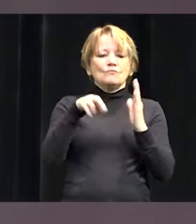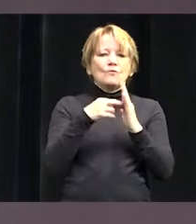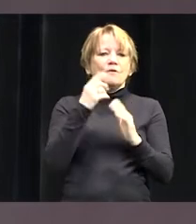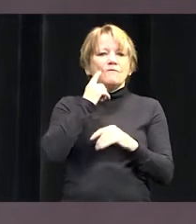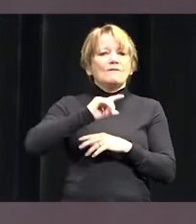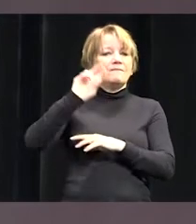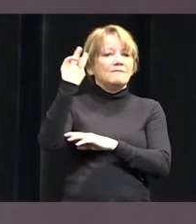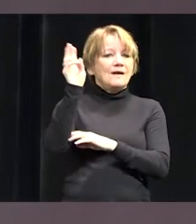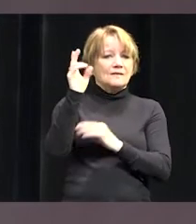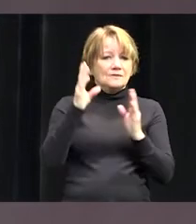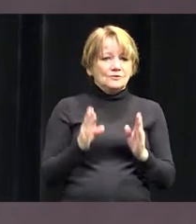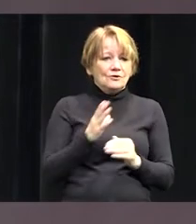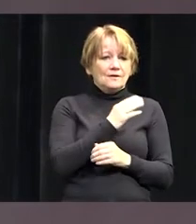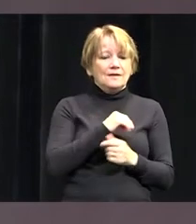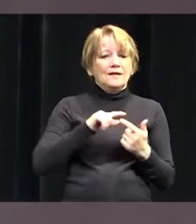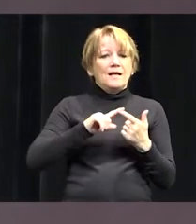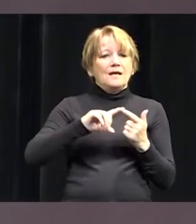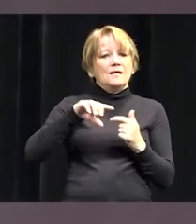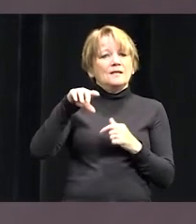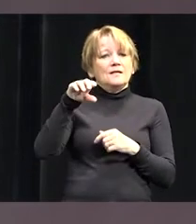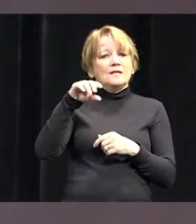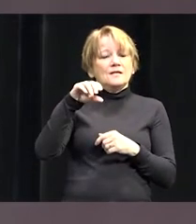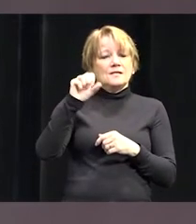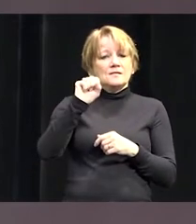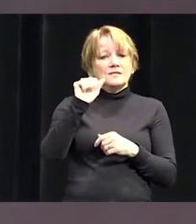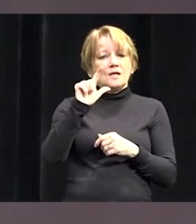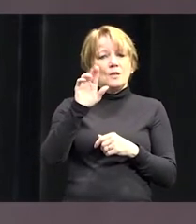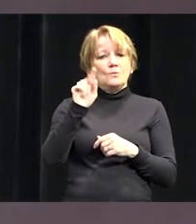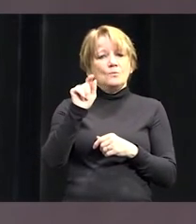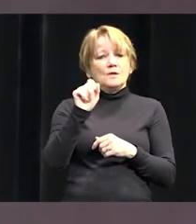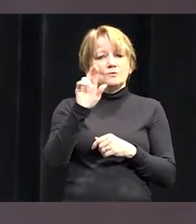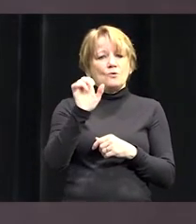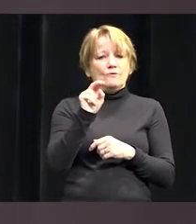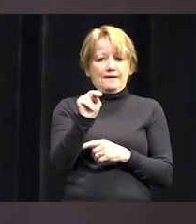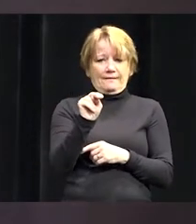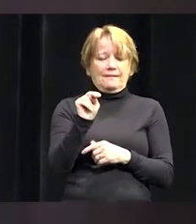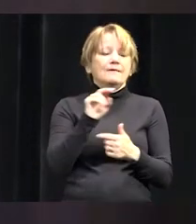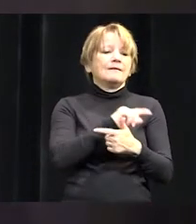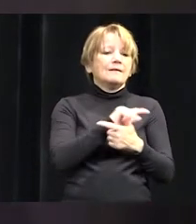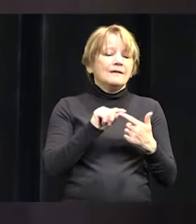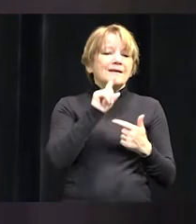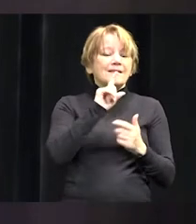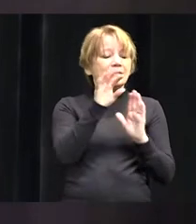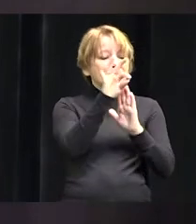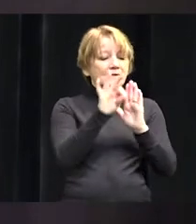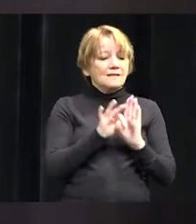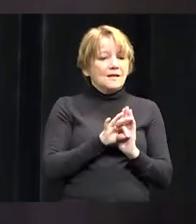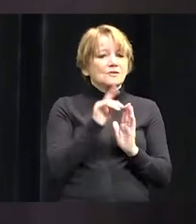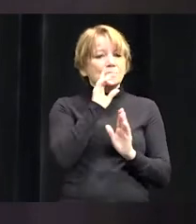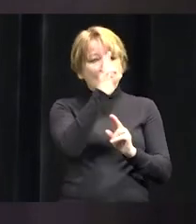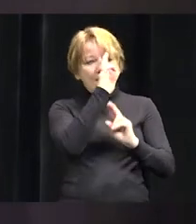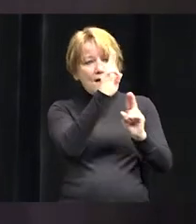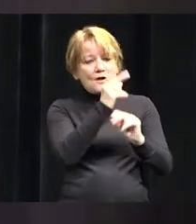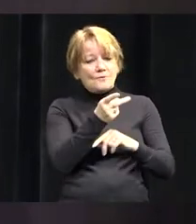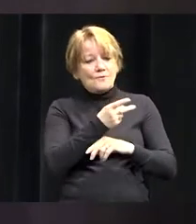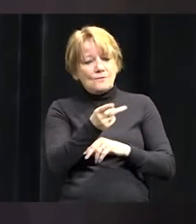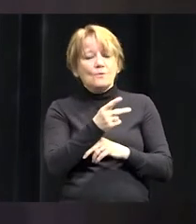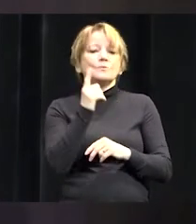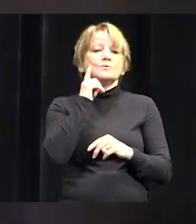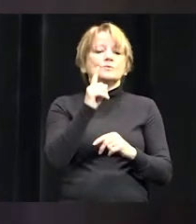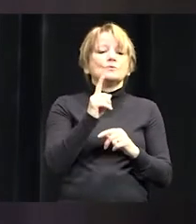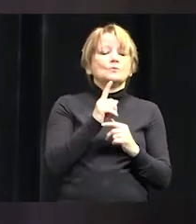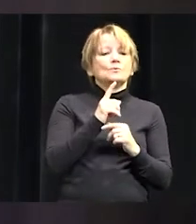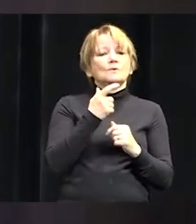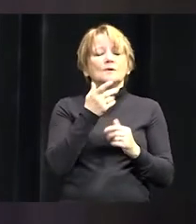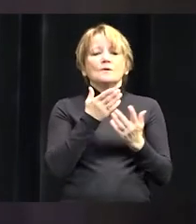for the roles of valedictorian and salutatorian this selection honors those who